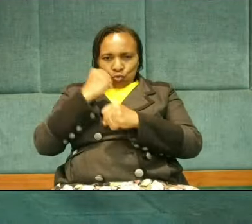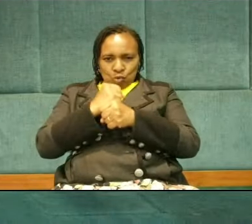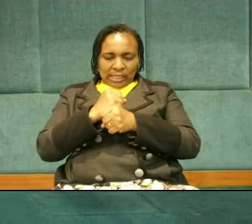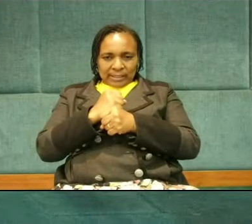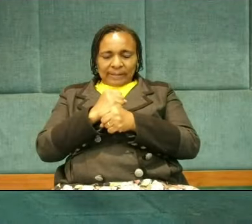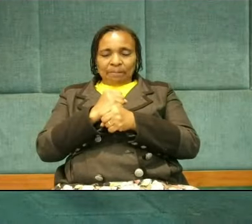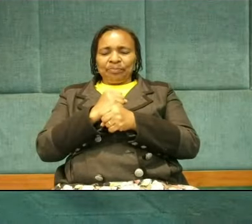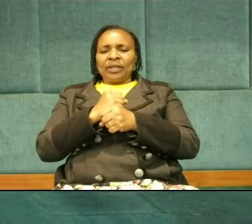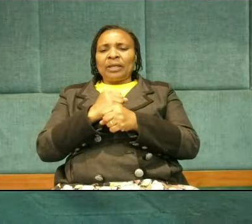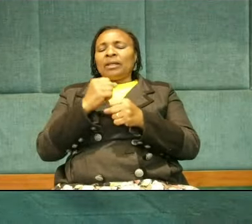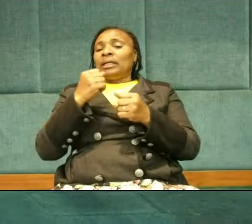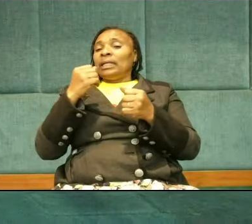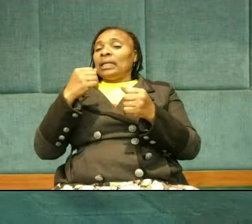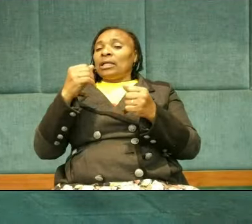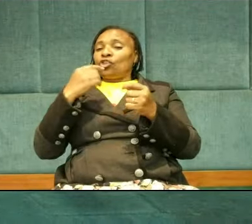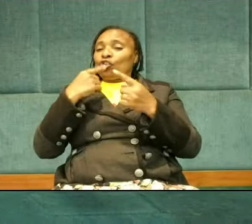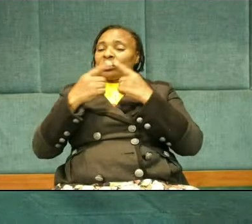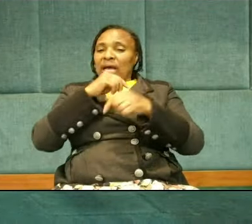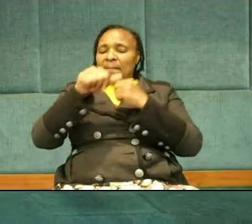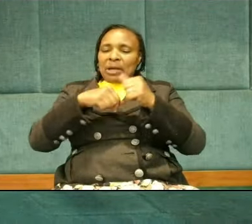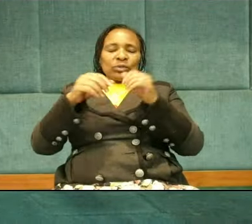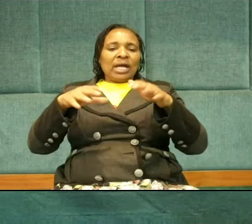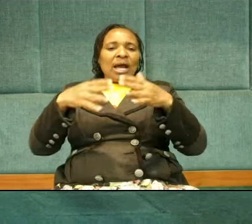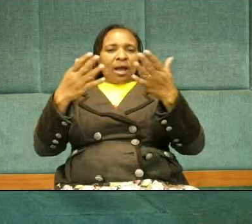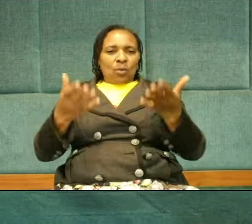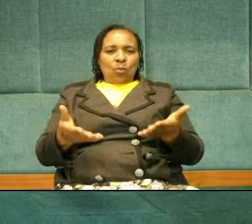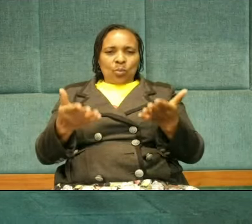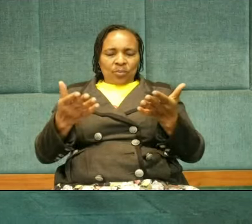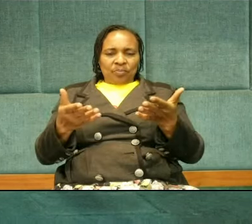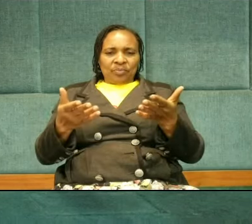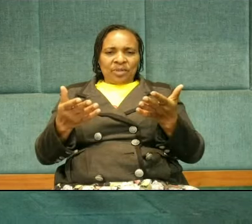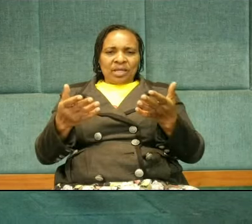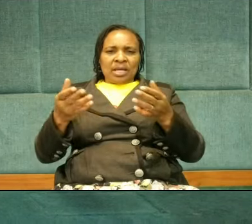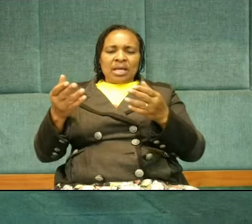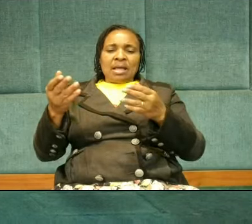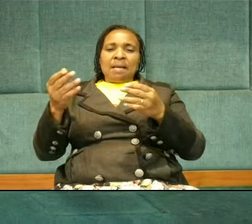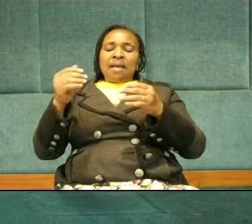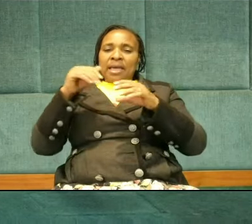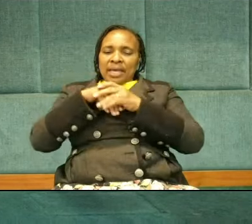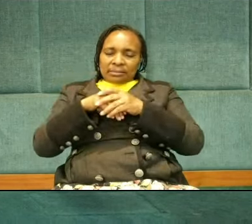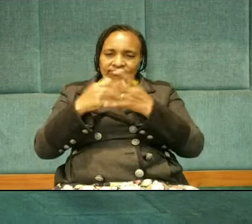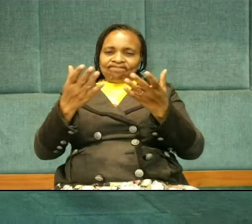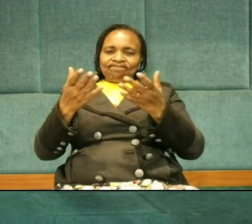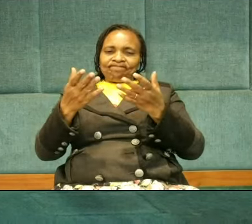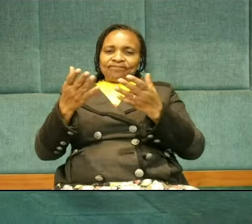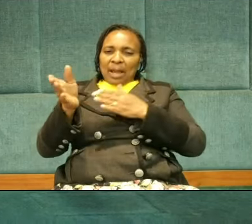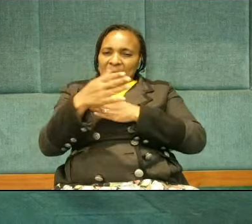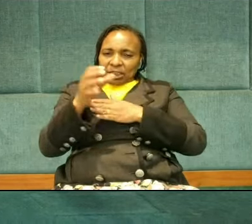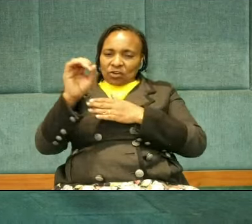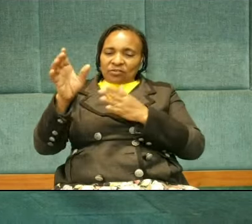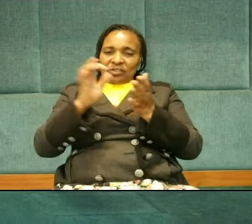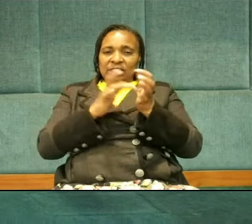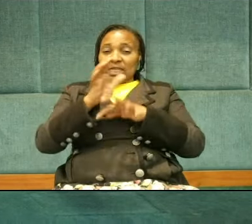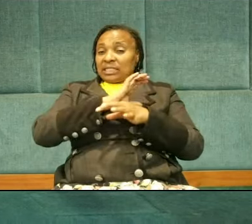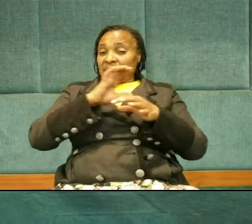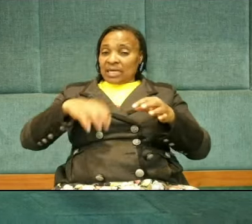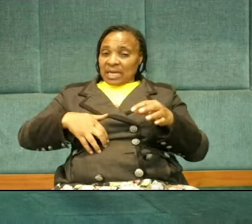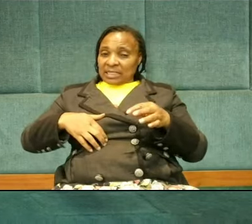Absolutely. And I think it also talks about how being an ambassador of Christ does not entail this idea